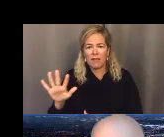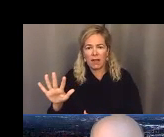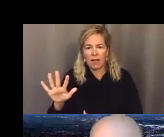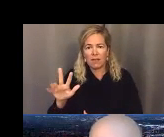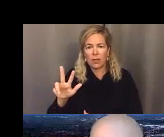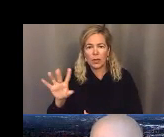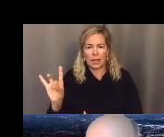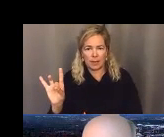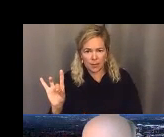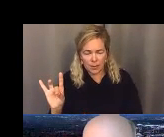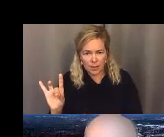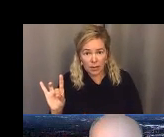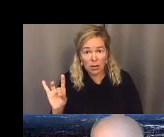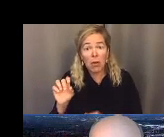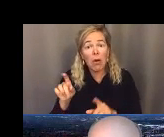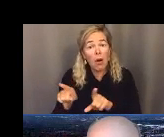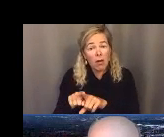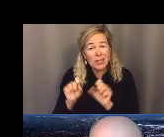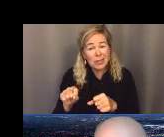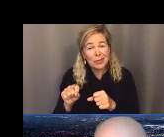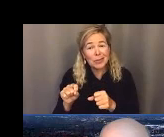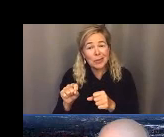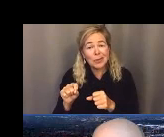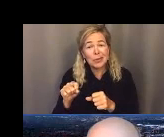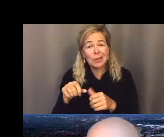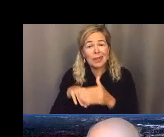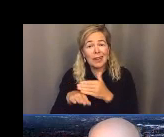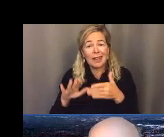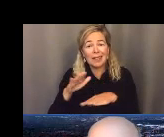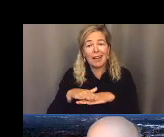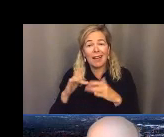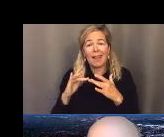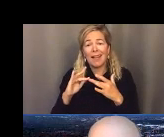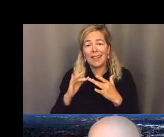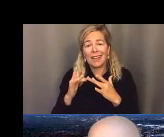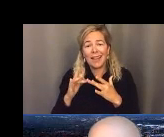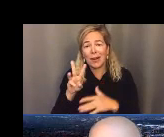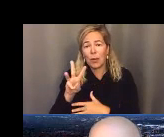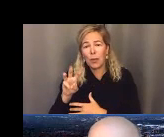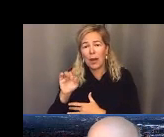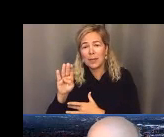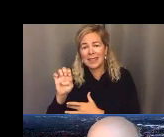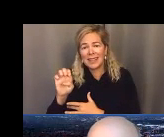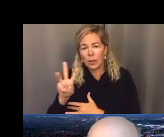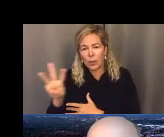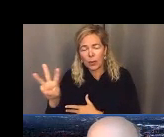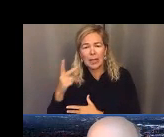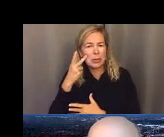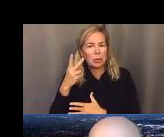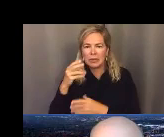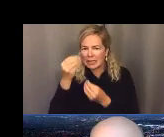734-647-5538. You can also go to the Michigan Medicine HR website, and you'll see all the